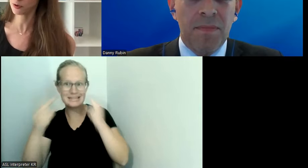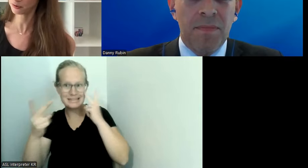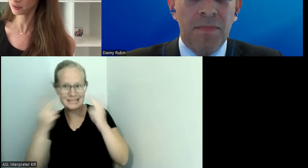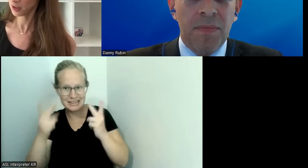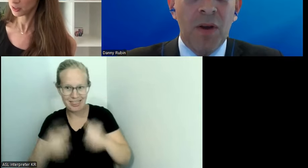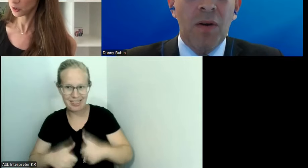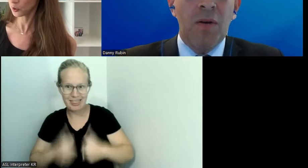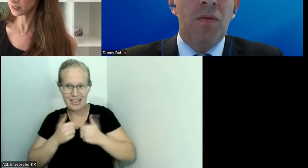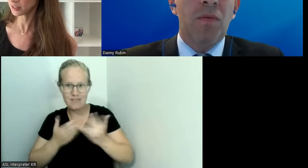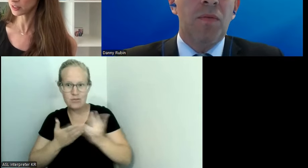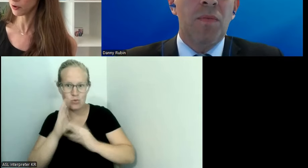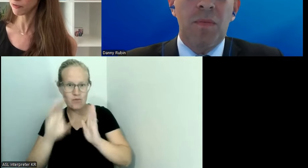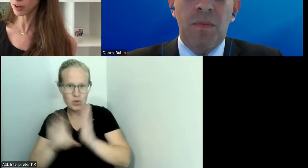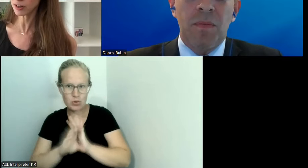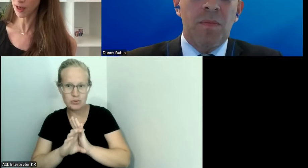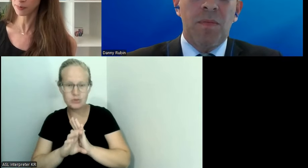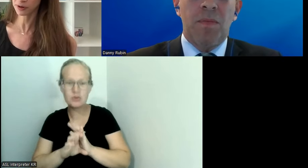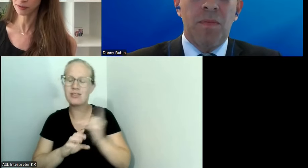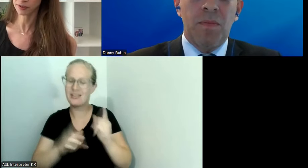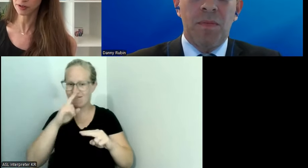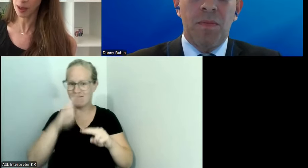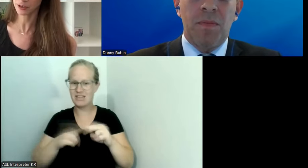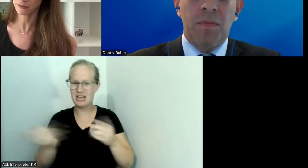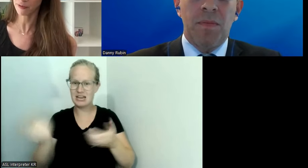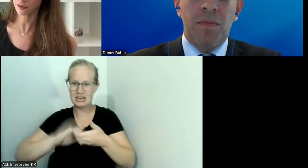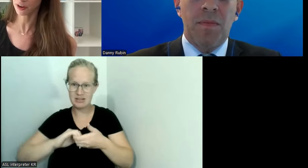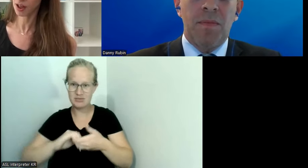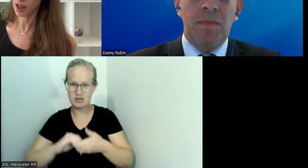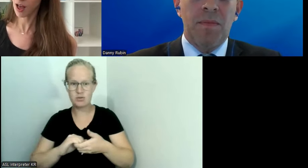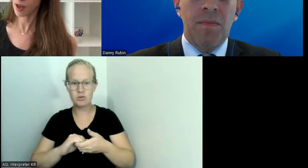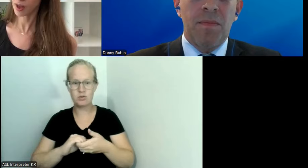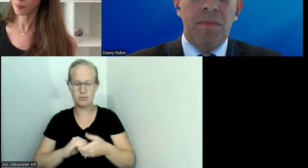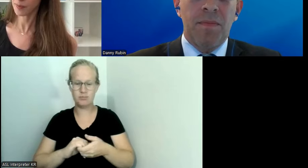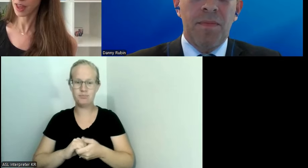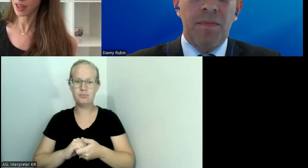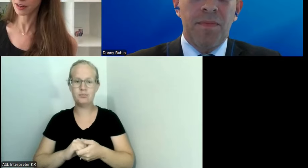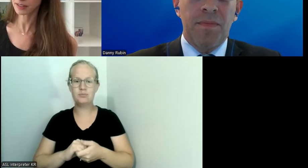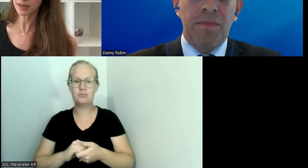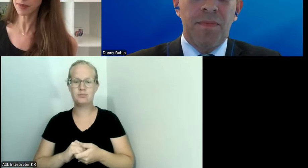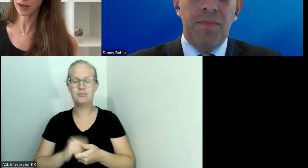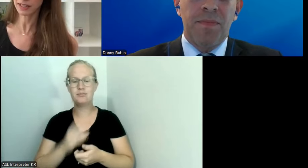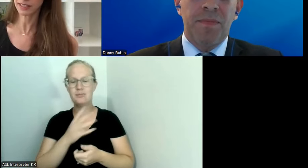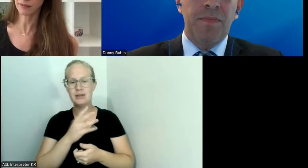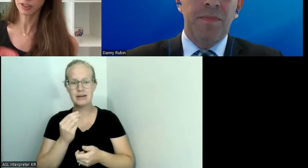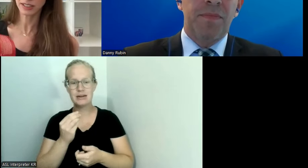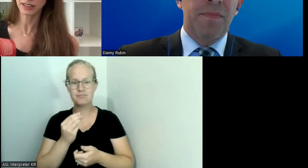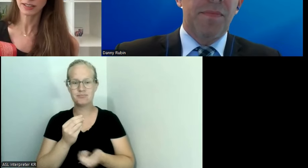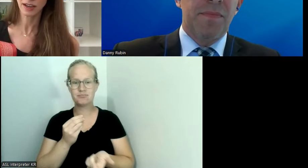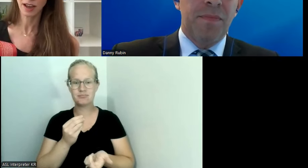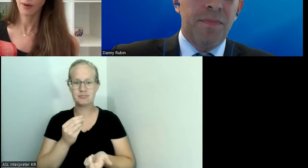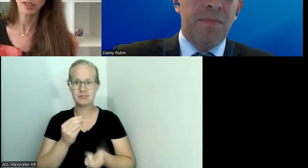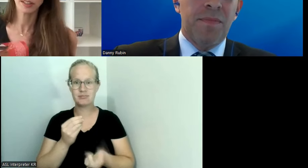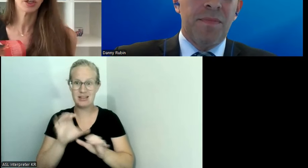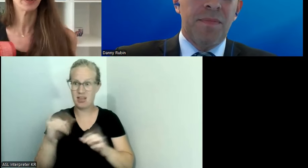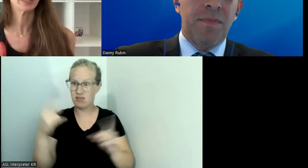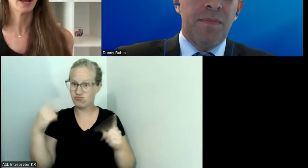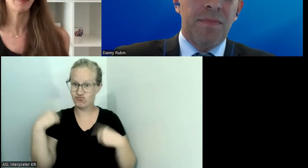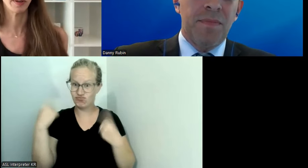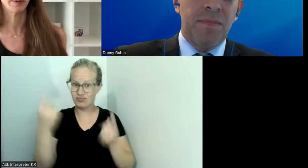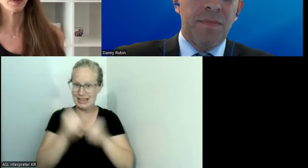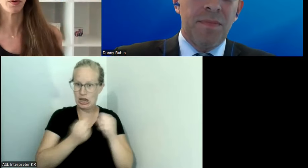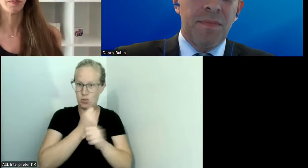to life in the photos. So it's just a fun collaborative, collaborative effort. Um, and it's something that I did ever since I was on